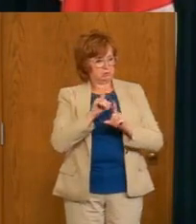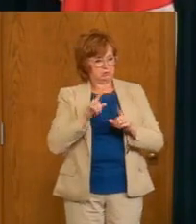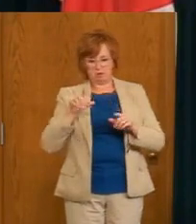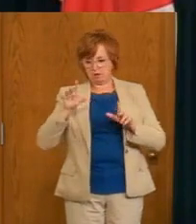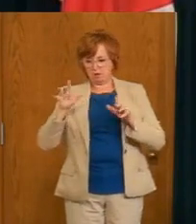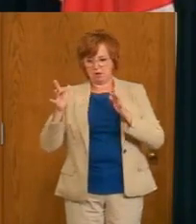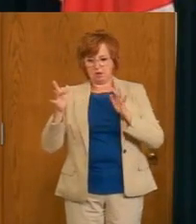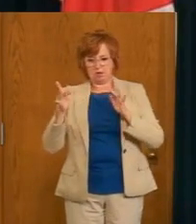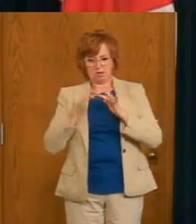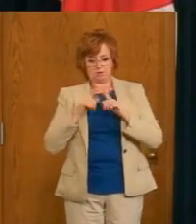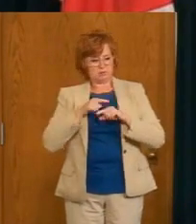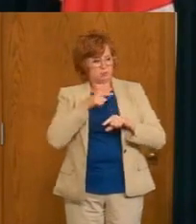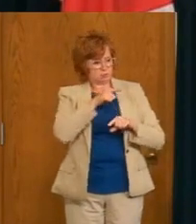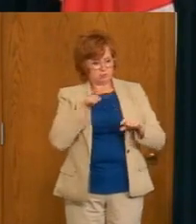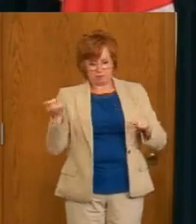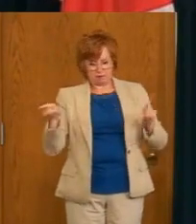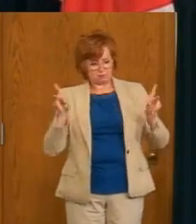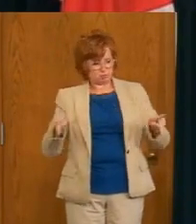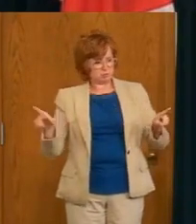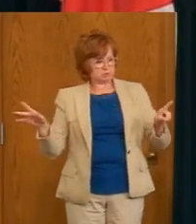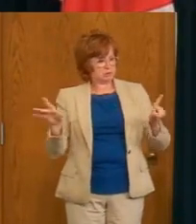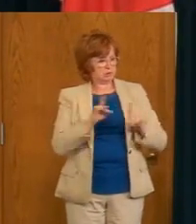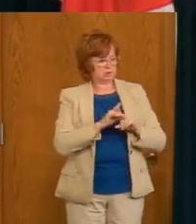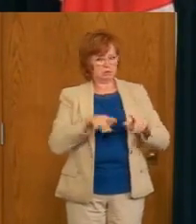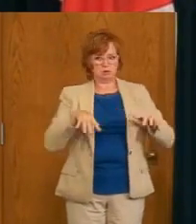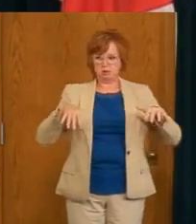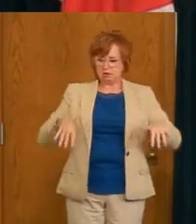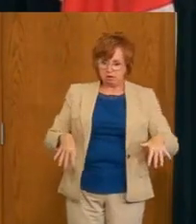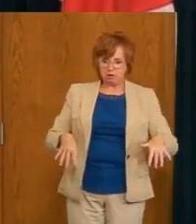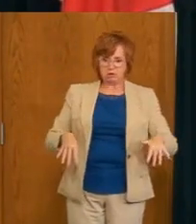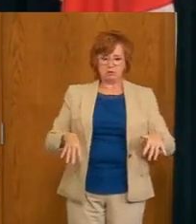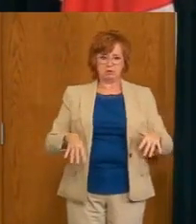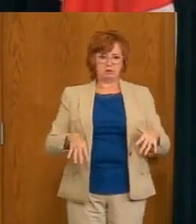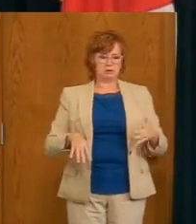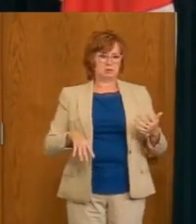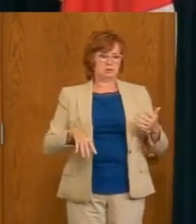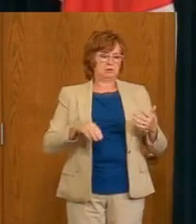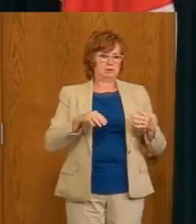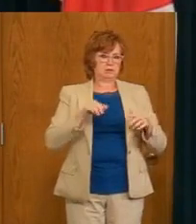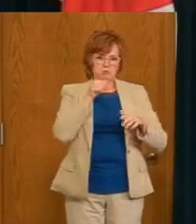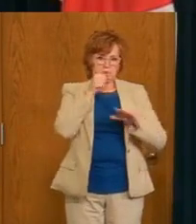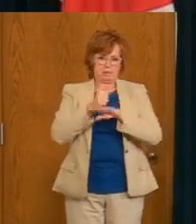case numbers. Some public health teams do have some challenges because,